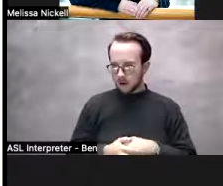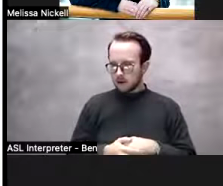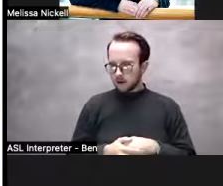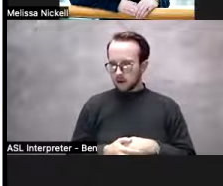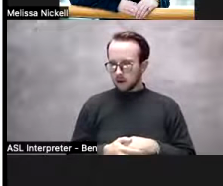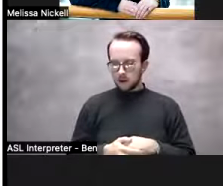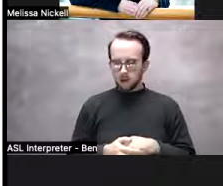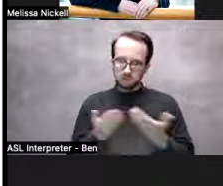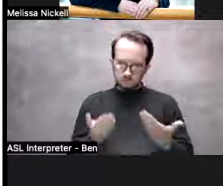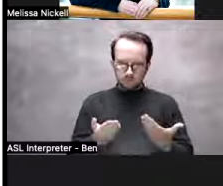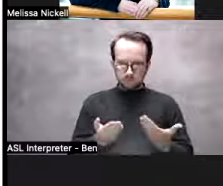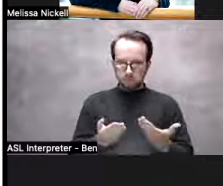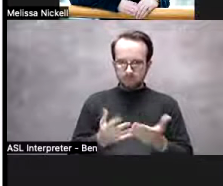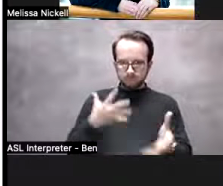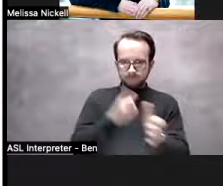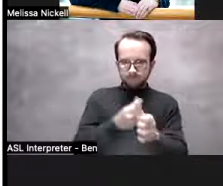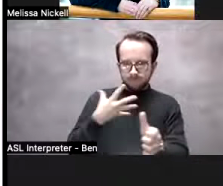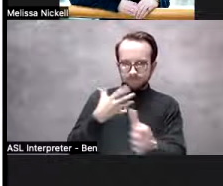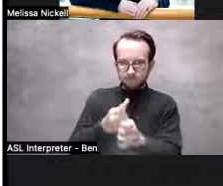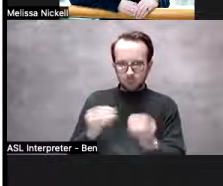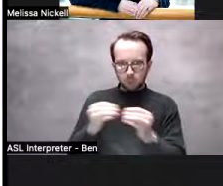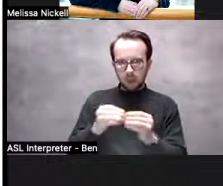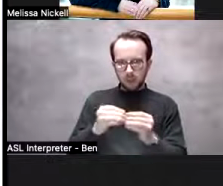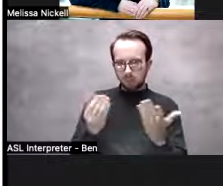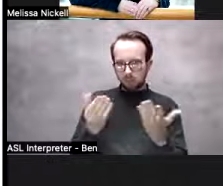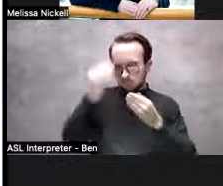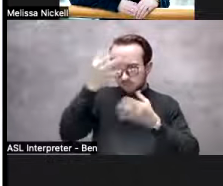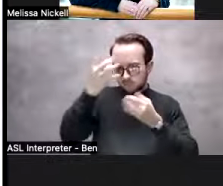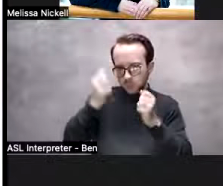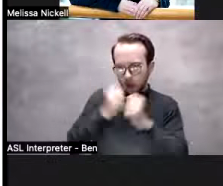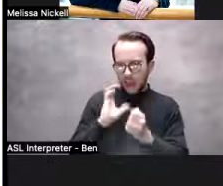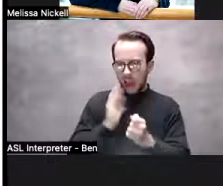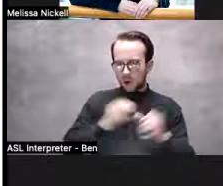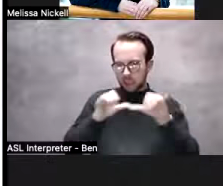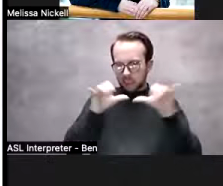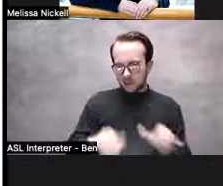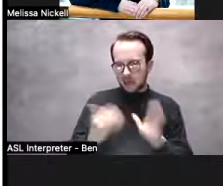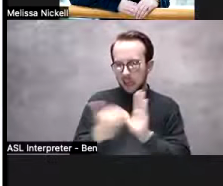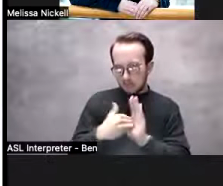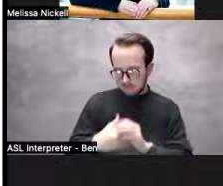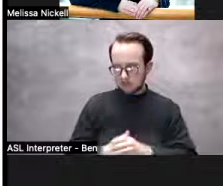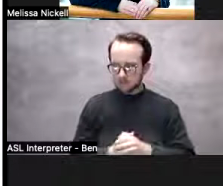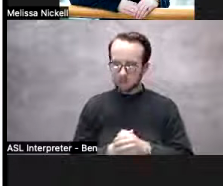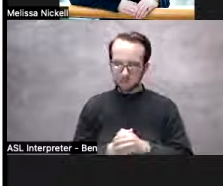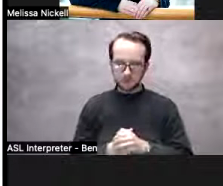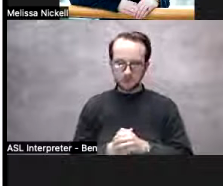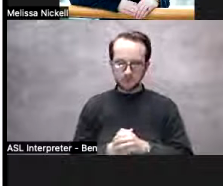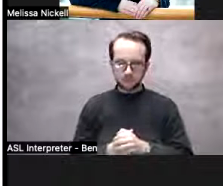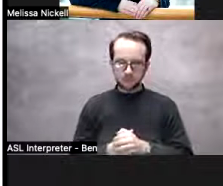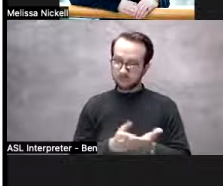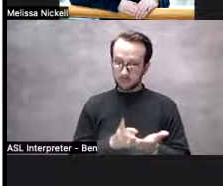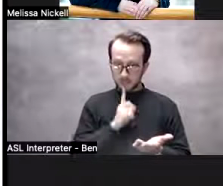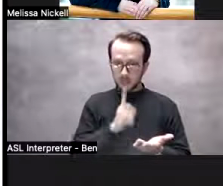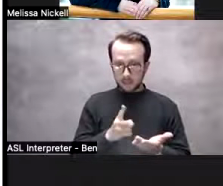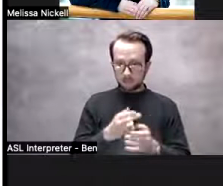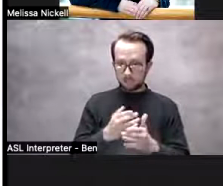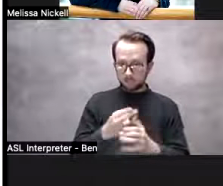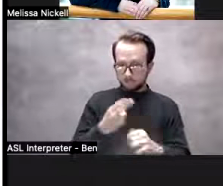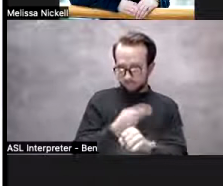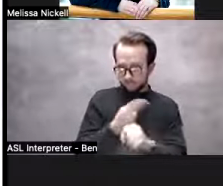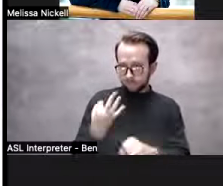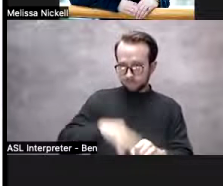and just give people updates about different funding mechanisms as well. So, it's really useful to sort of keep track of these